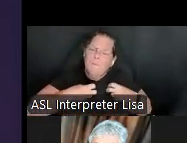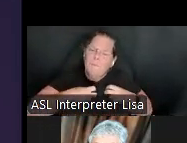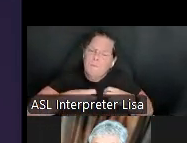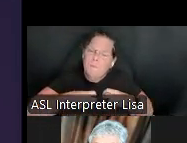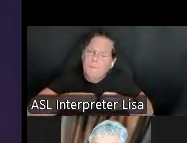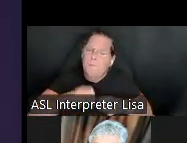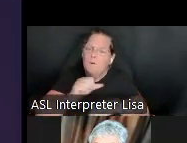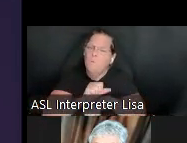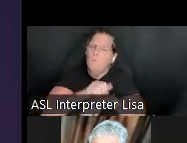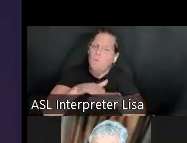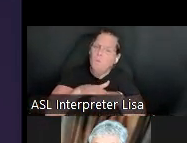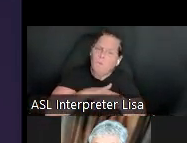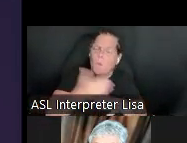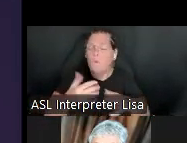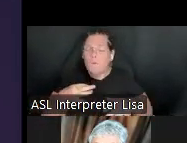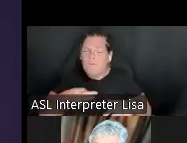volunteering when appropriate.